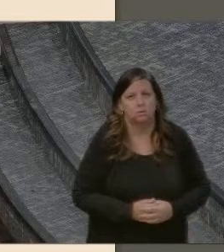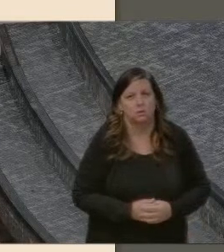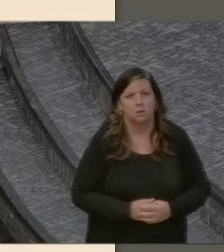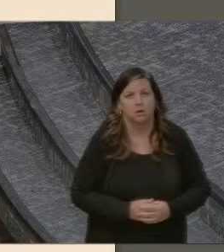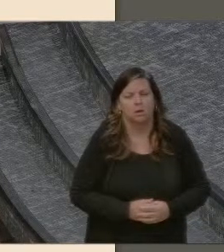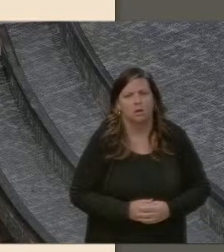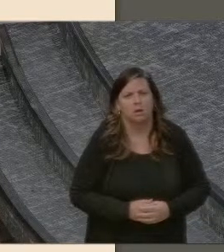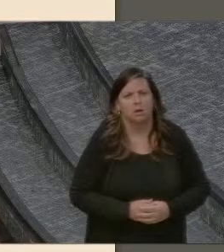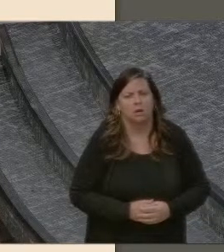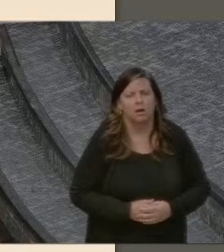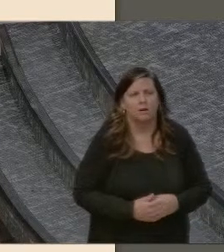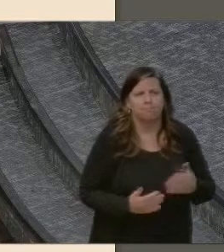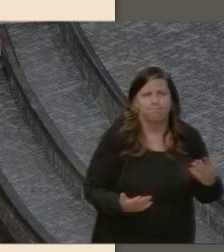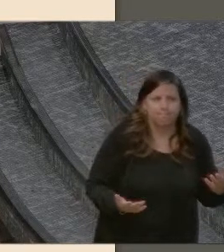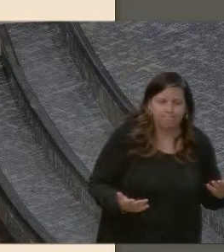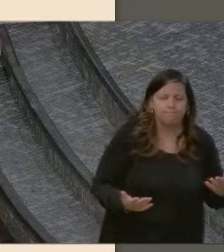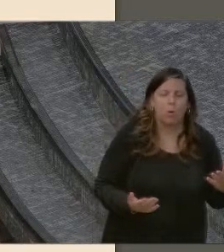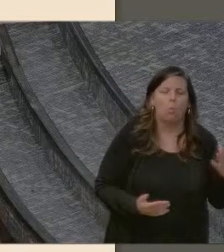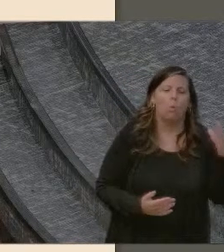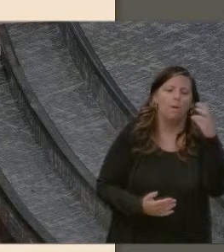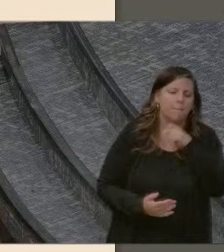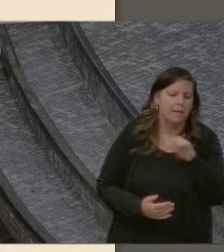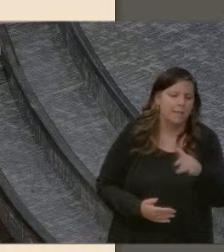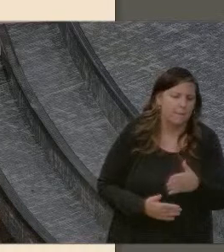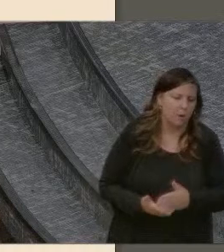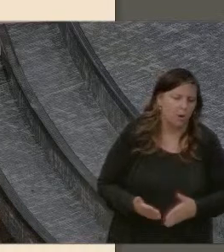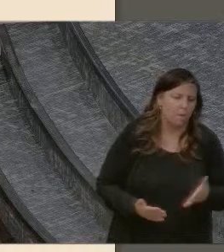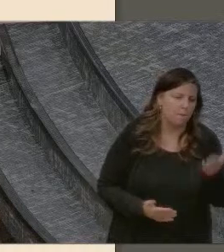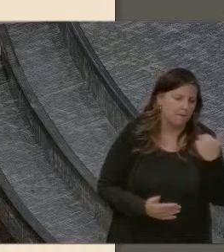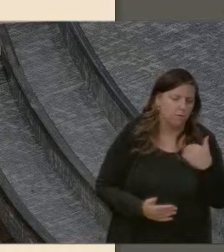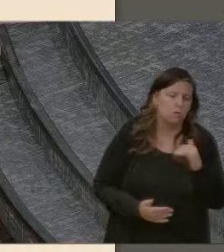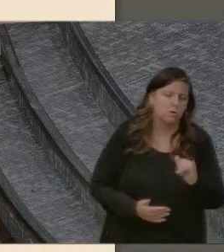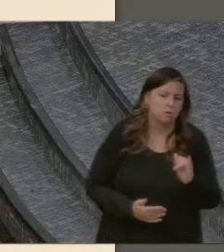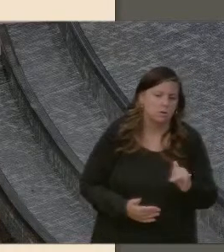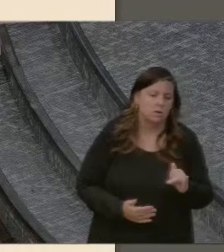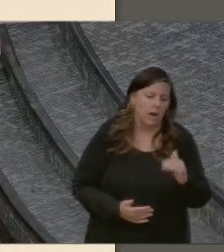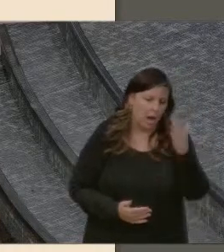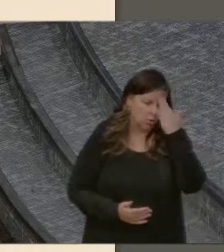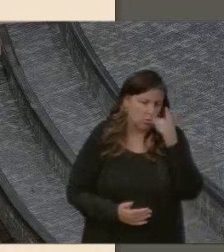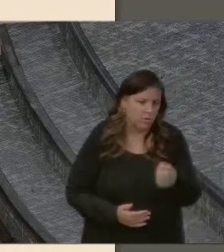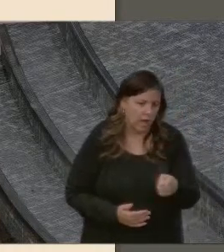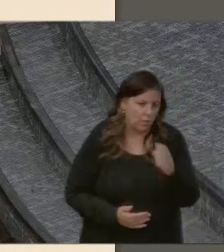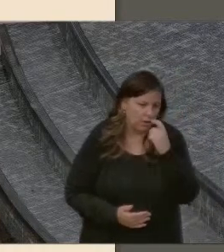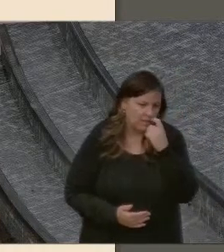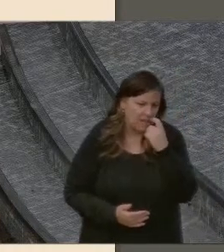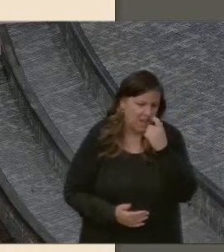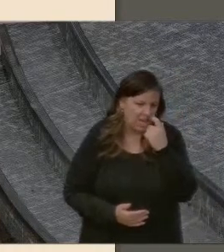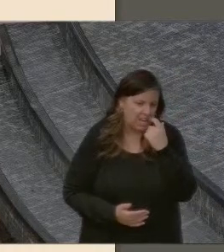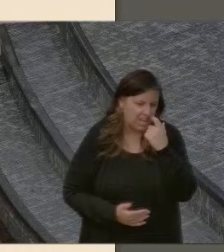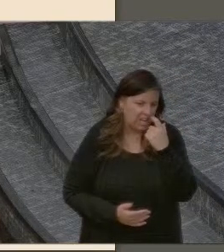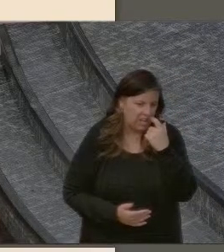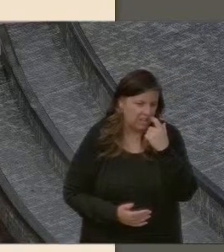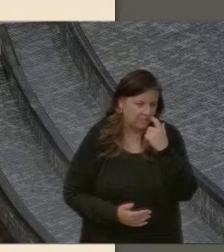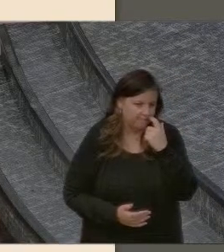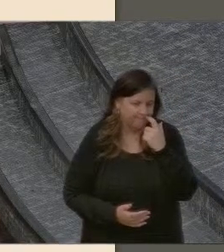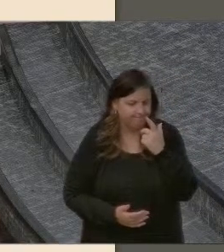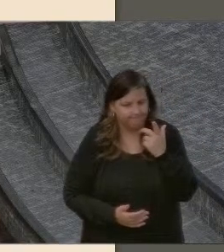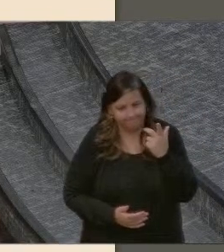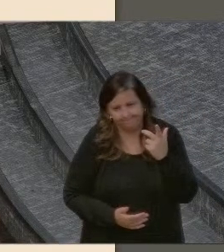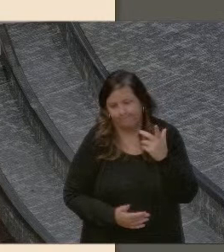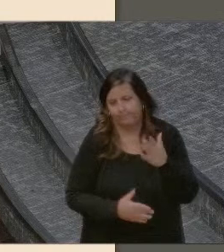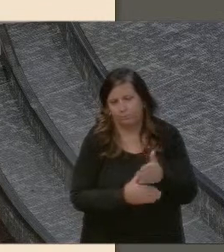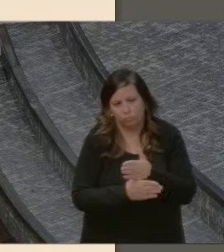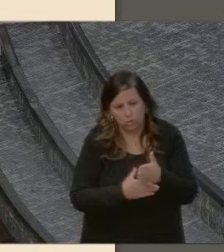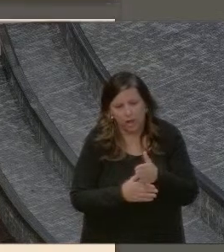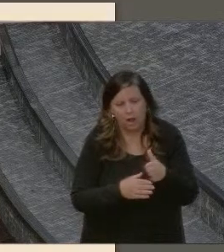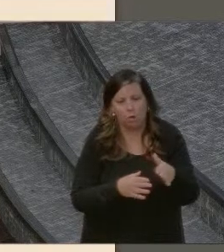For whatever reason, I missed that part before. So I knew that they were kind of co-located with us, and that's that's the term